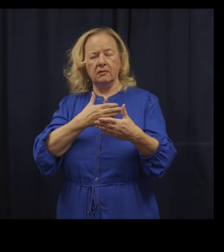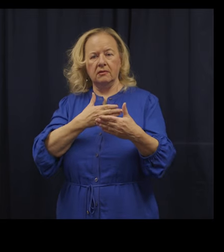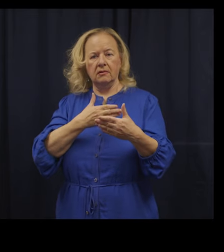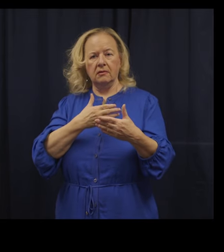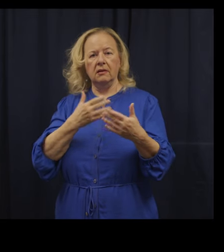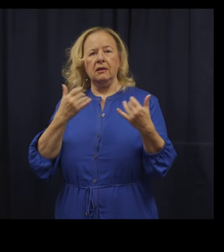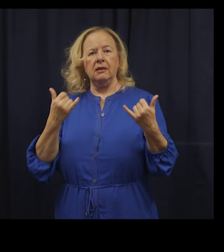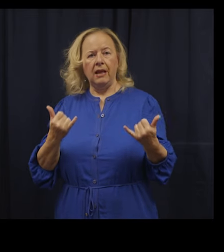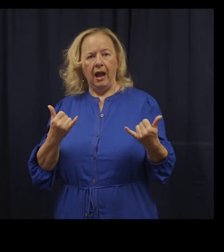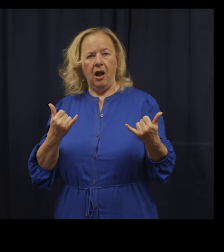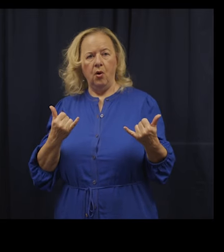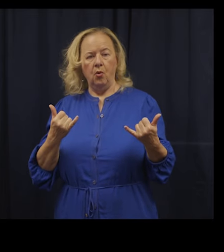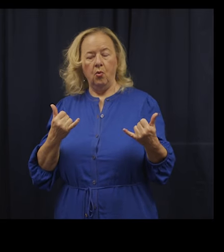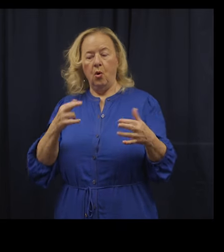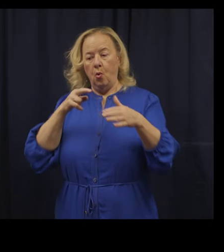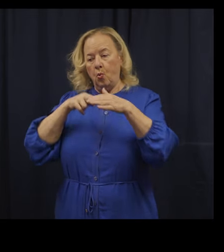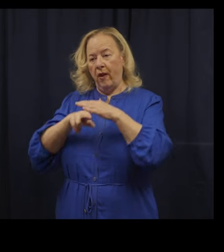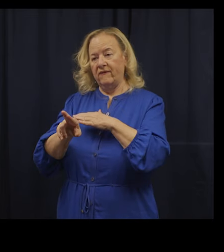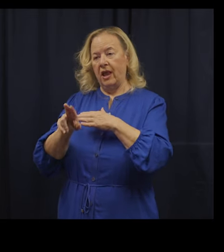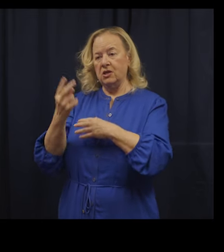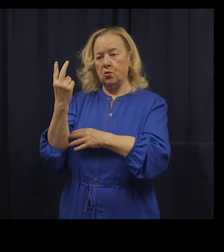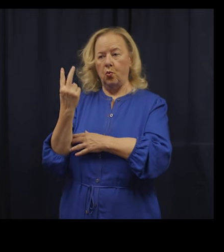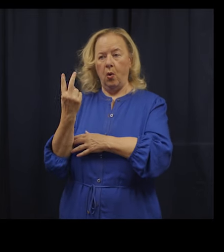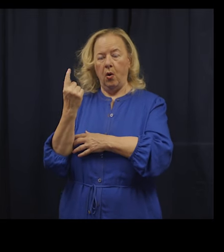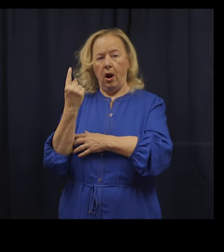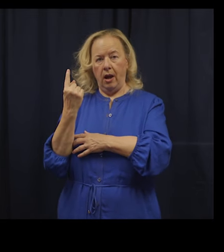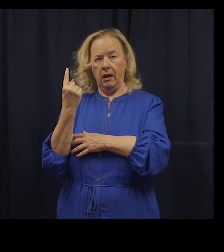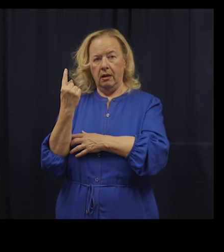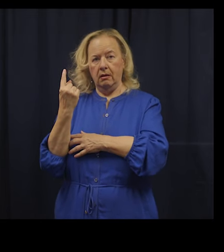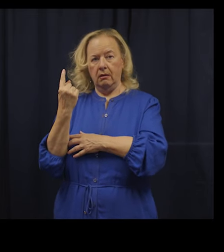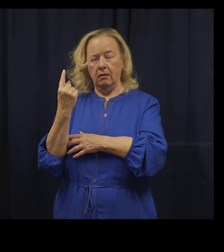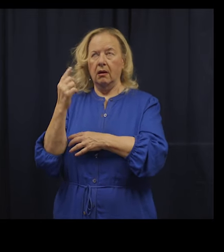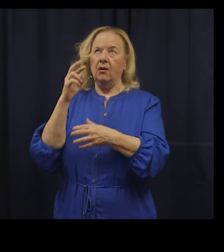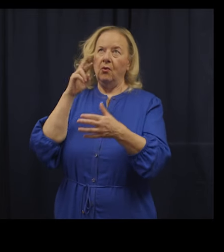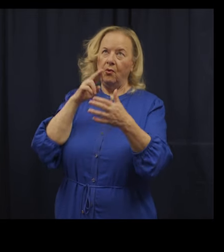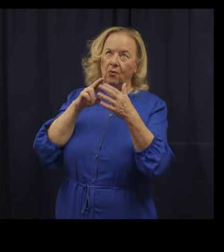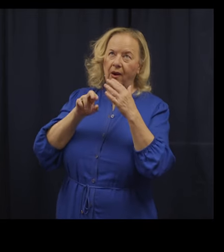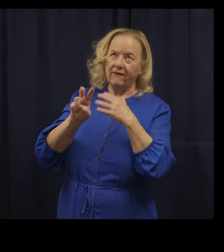Now, look at Revelation 1, verse 4